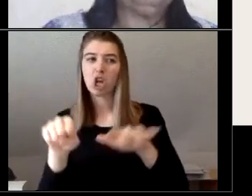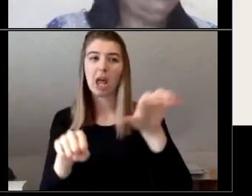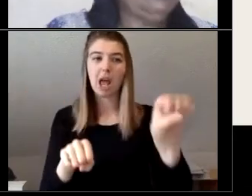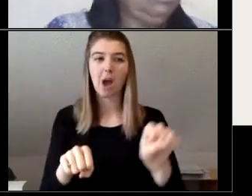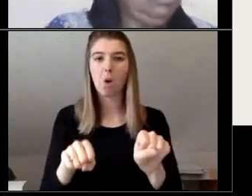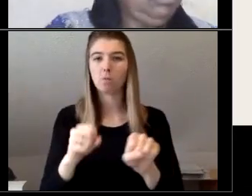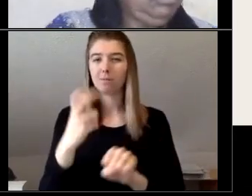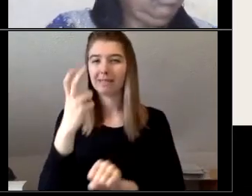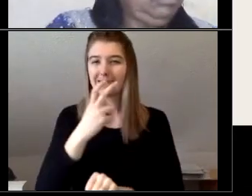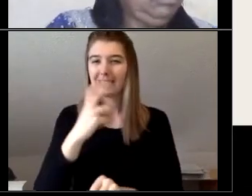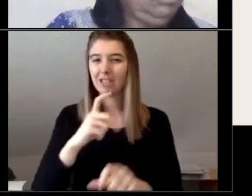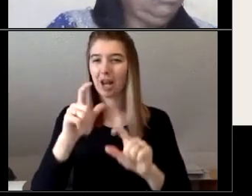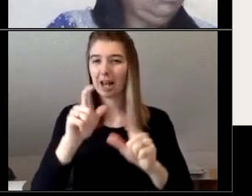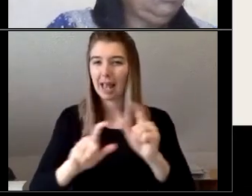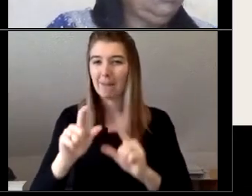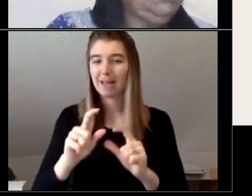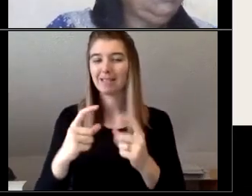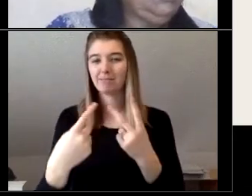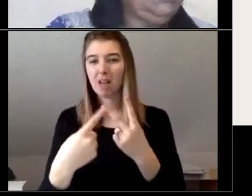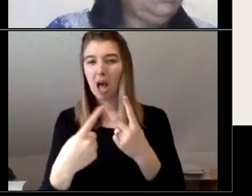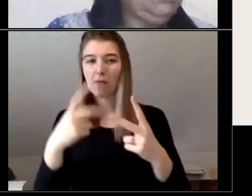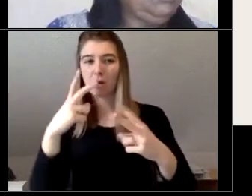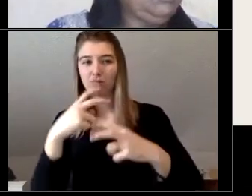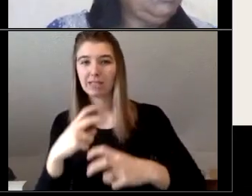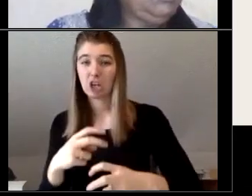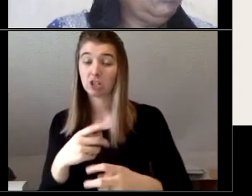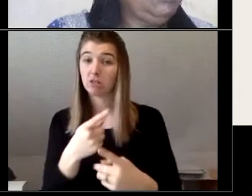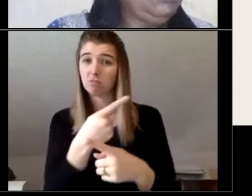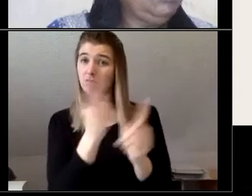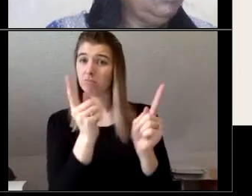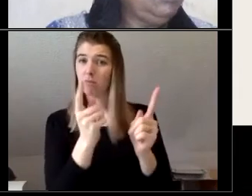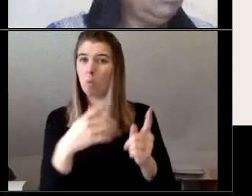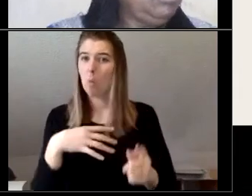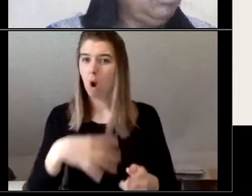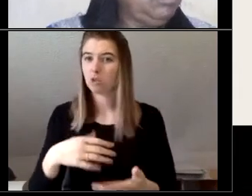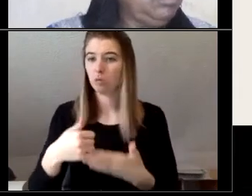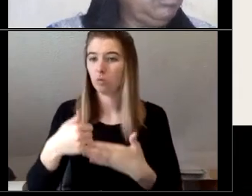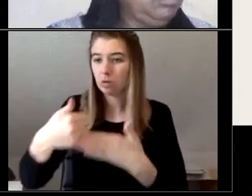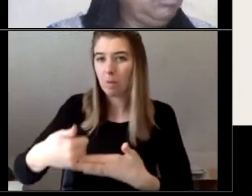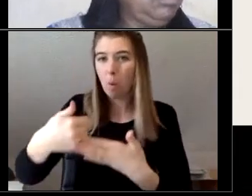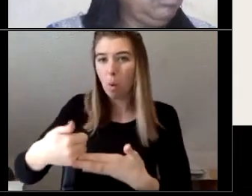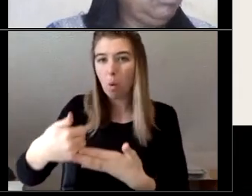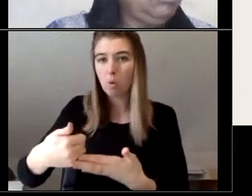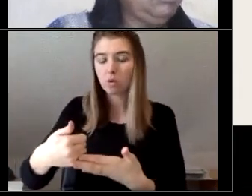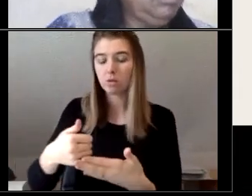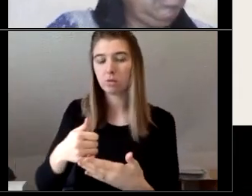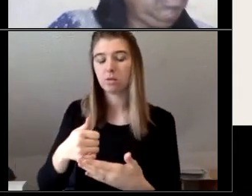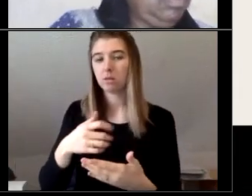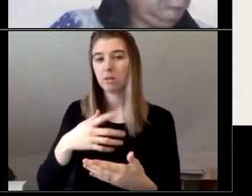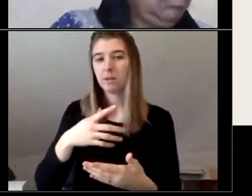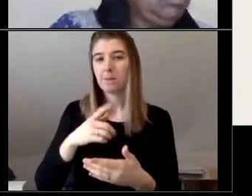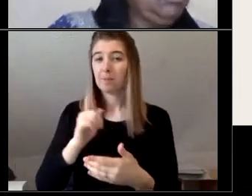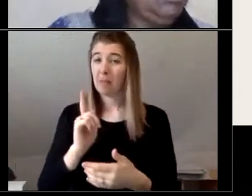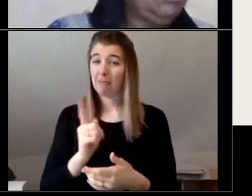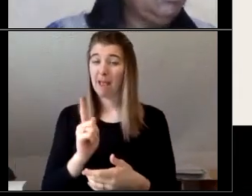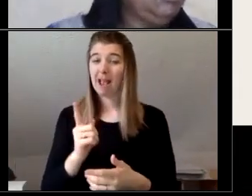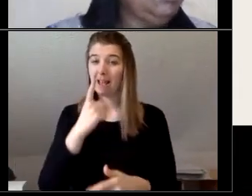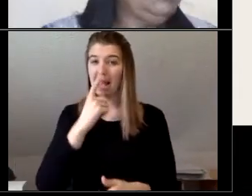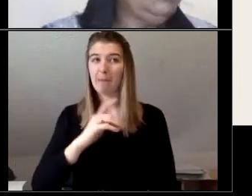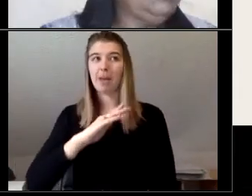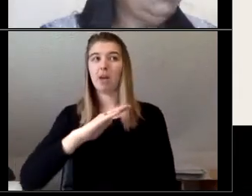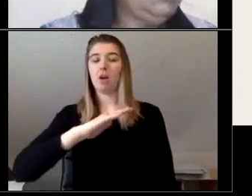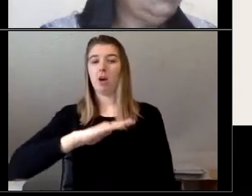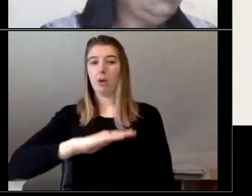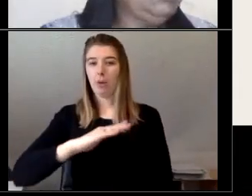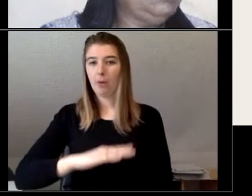senior chemists, and others are interested in helping you and supporting you, and that is something that's very satisfying for a